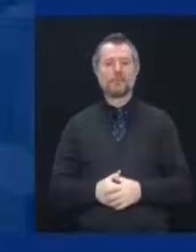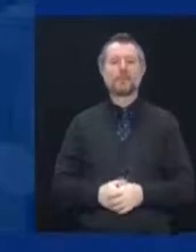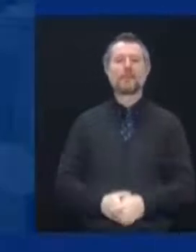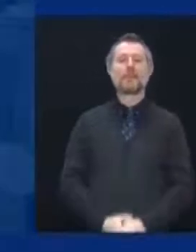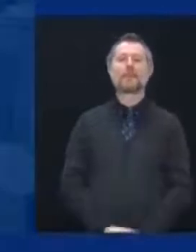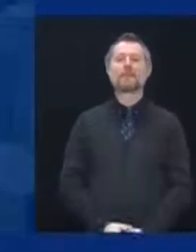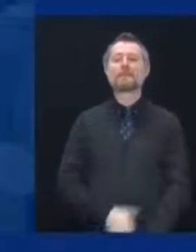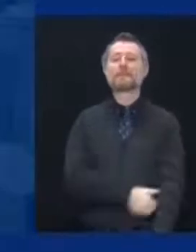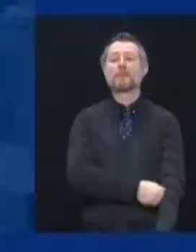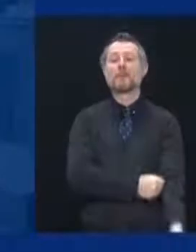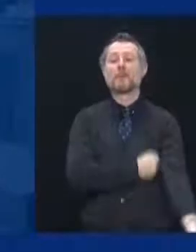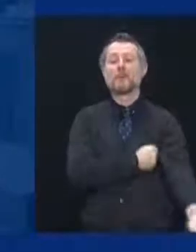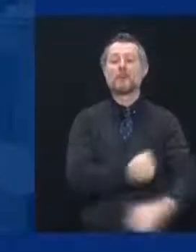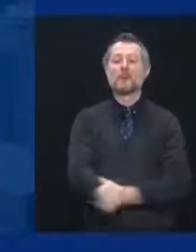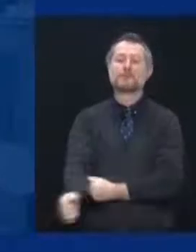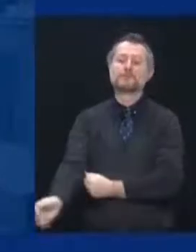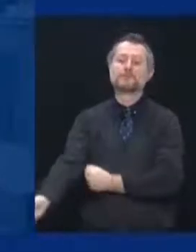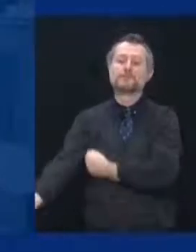The numbers today,